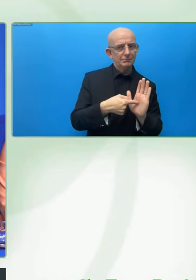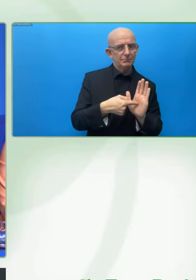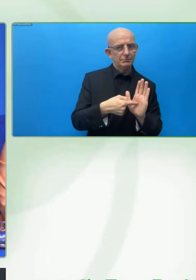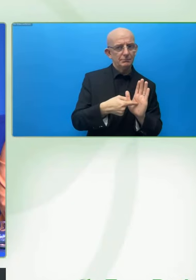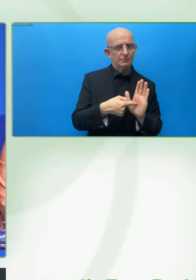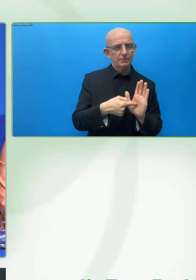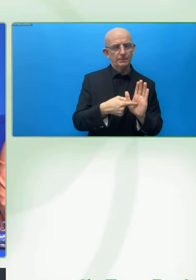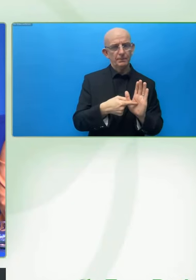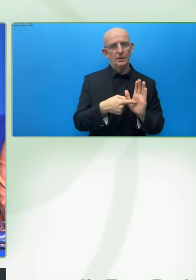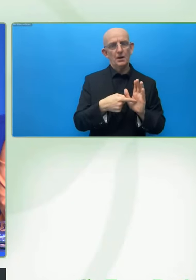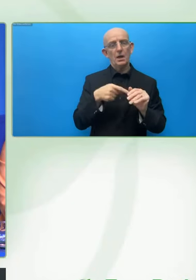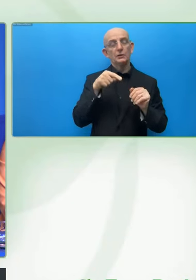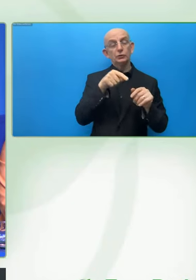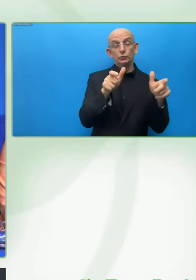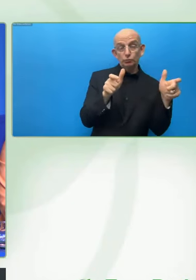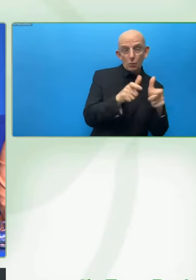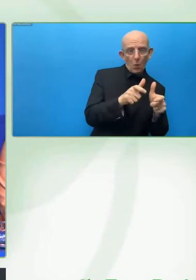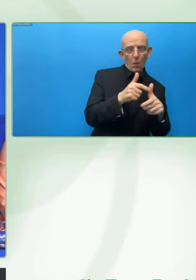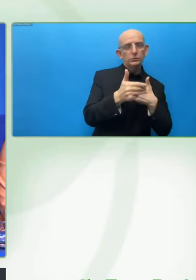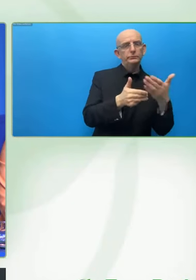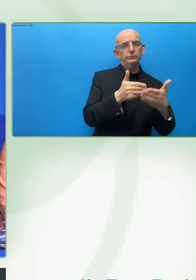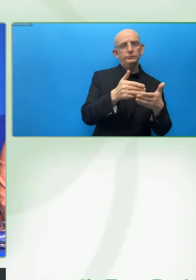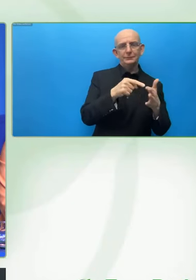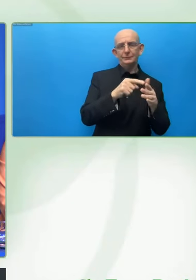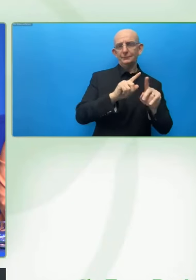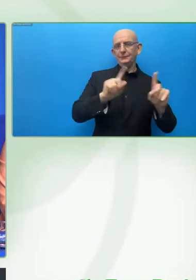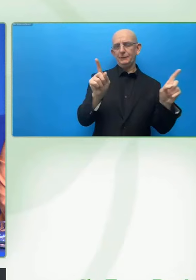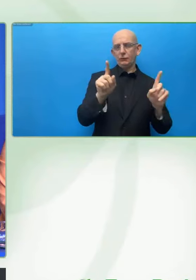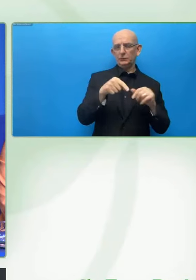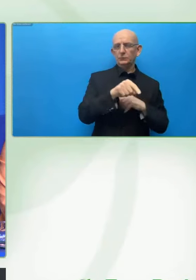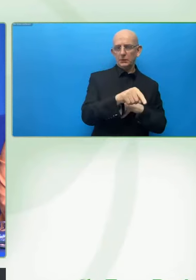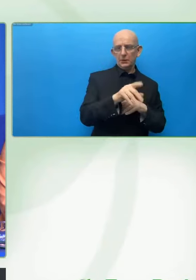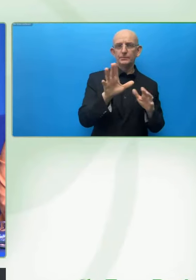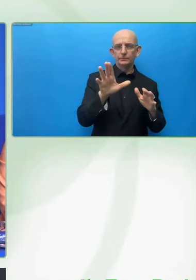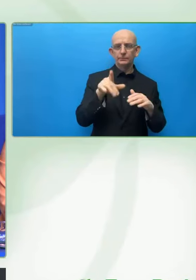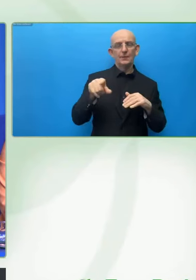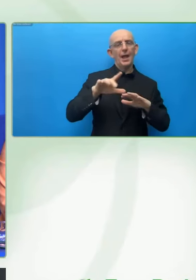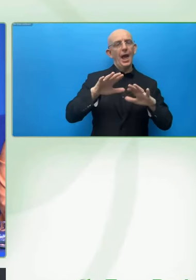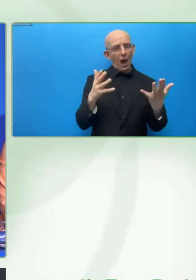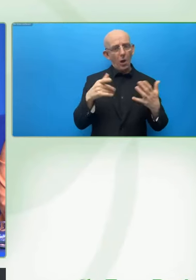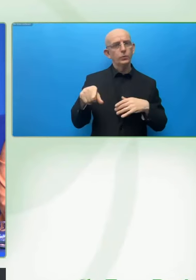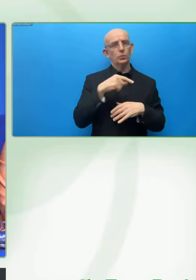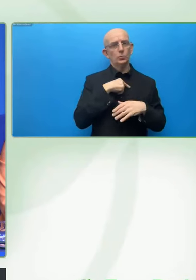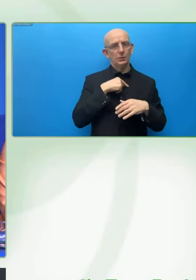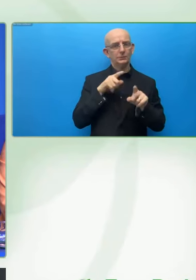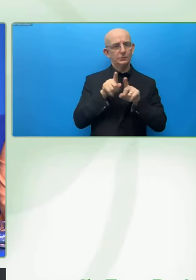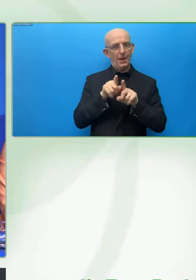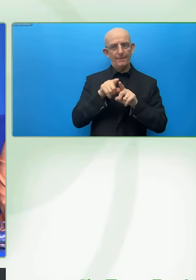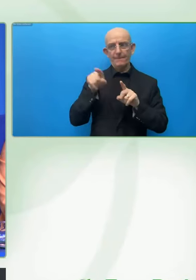in obstacles that we put to ourselves as far as enforcement. But